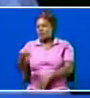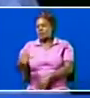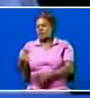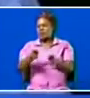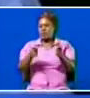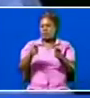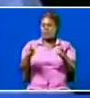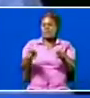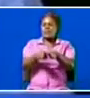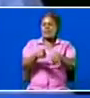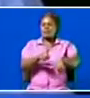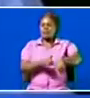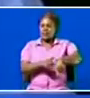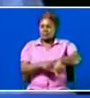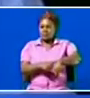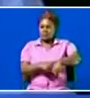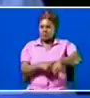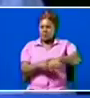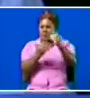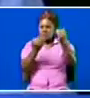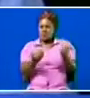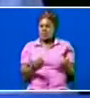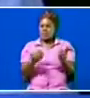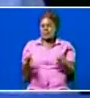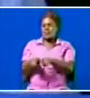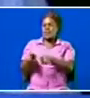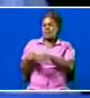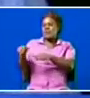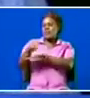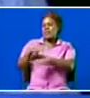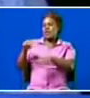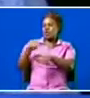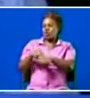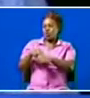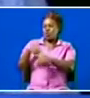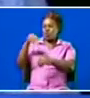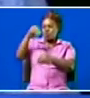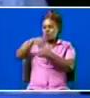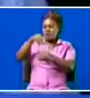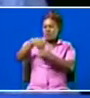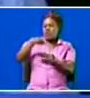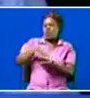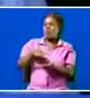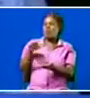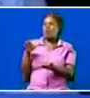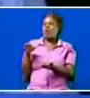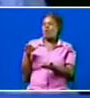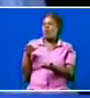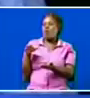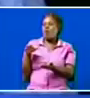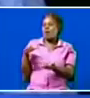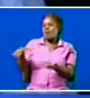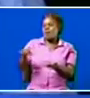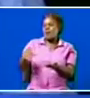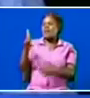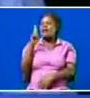management, but at the same time, we need as a nation to invest more in the area